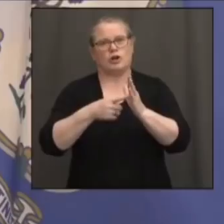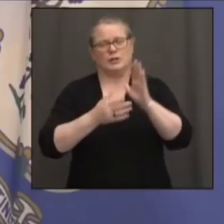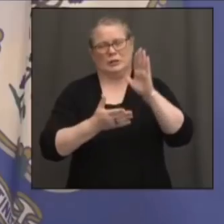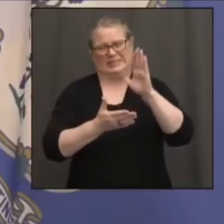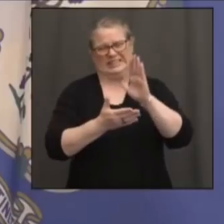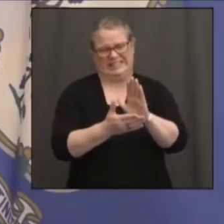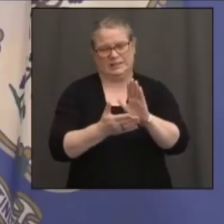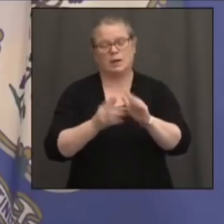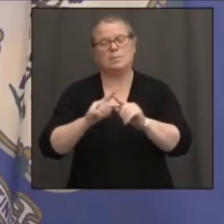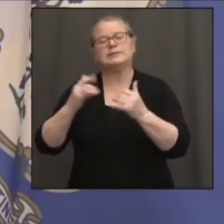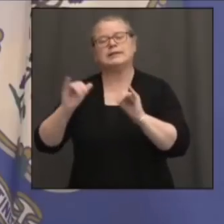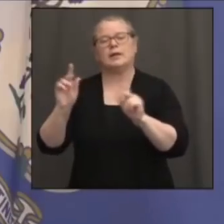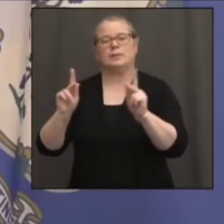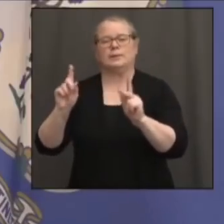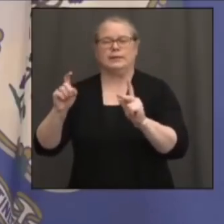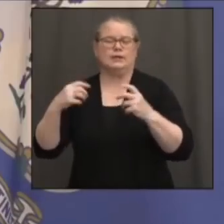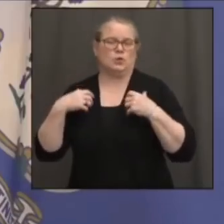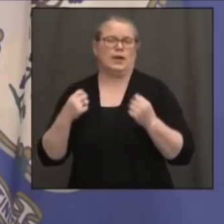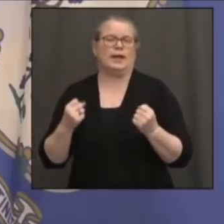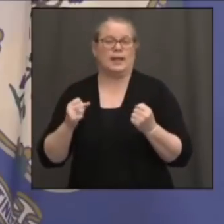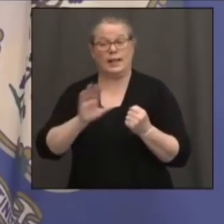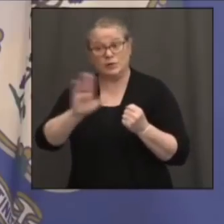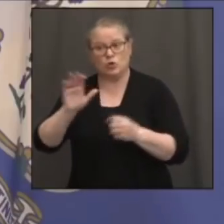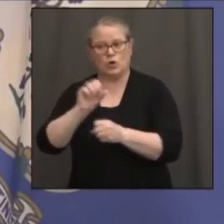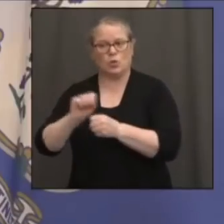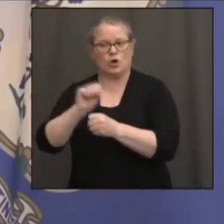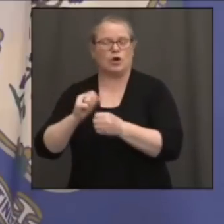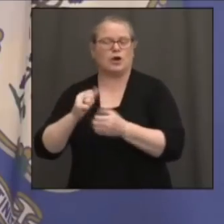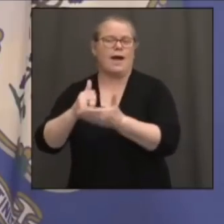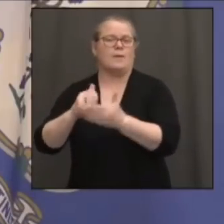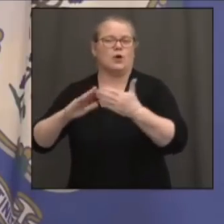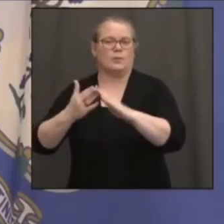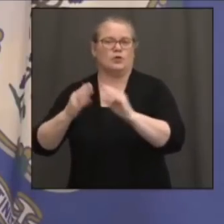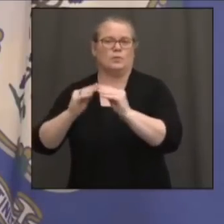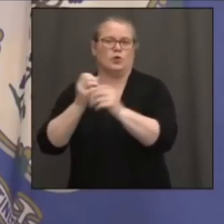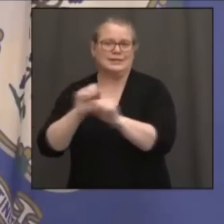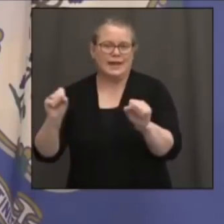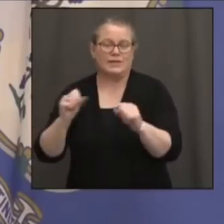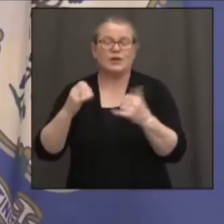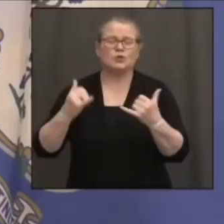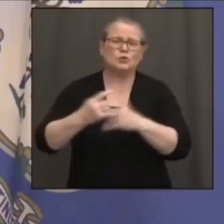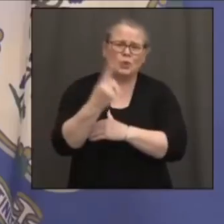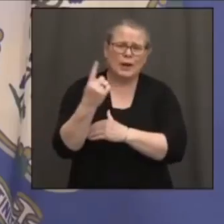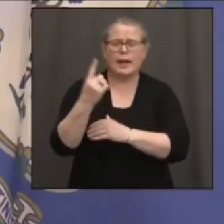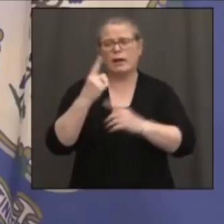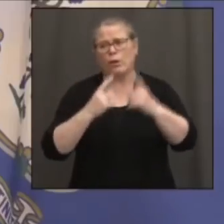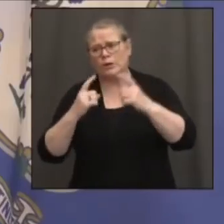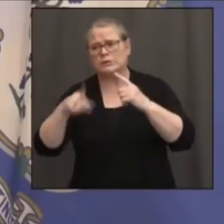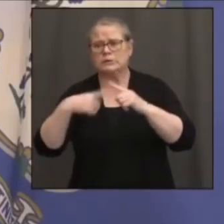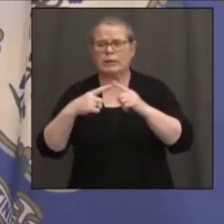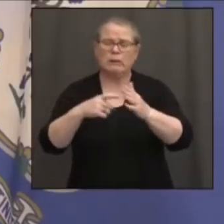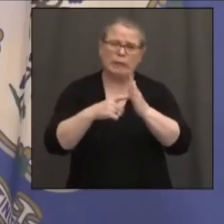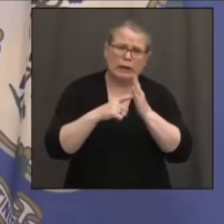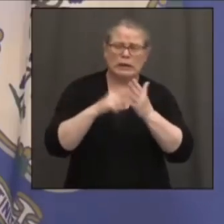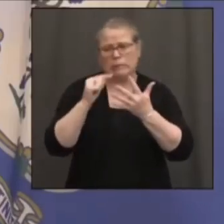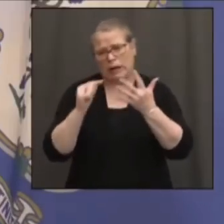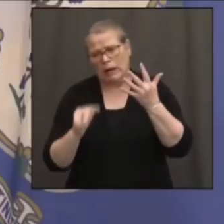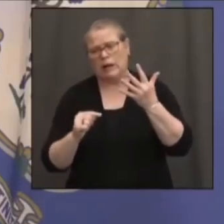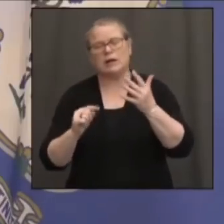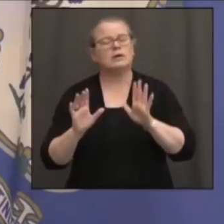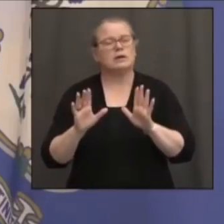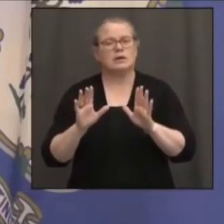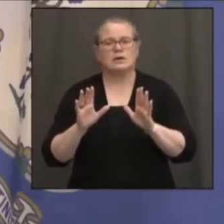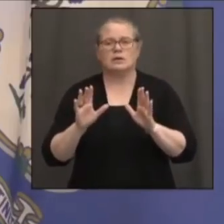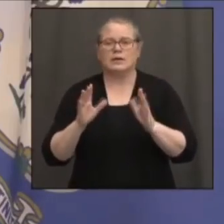keeps our communities safe. There are some questions today about, mandates and the such, and, as you know, we're really focused